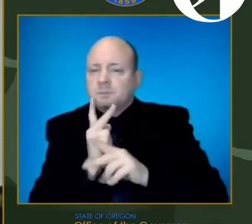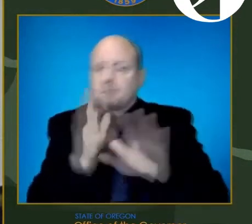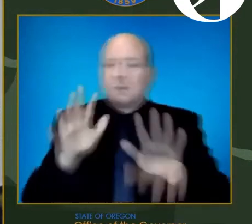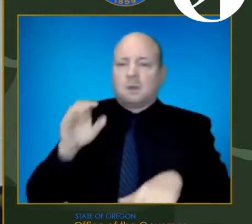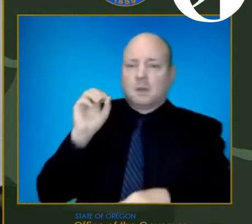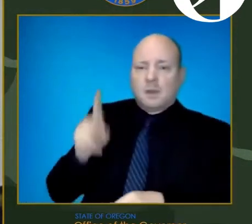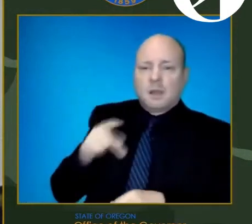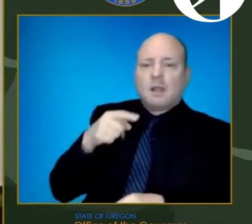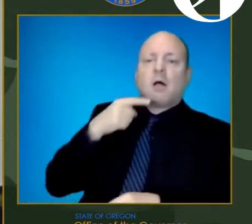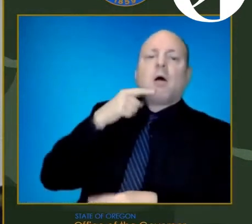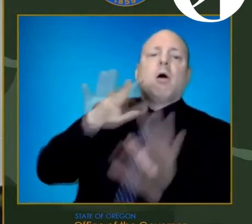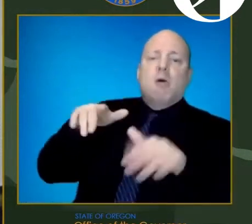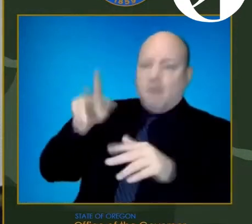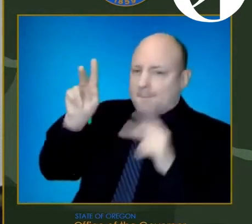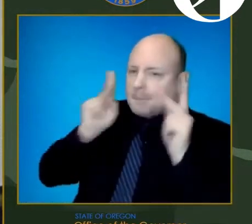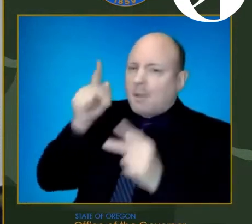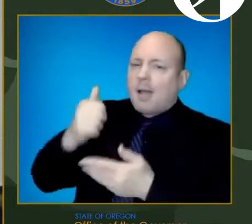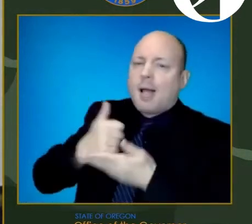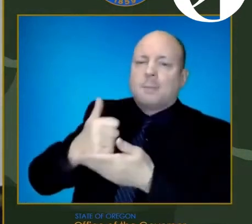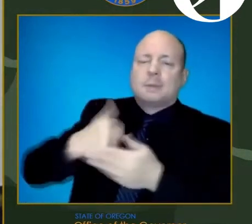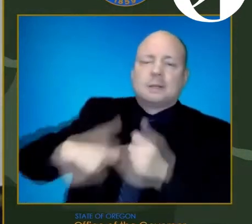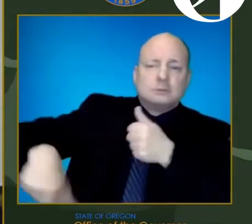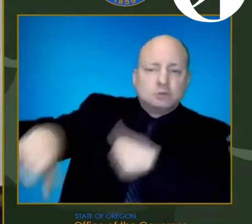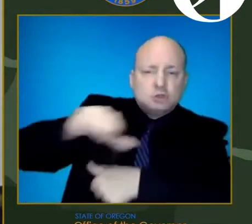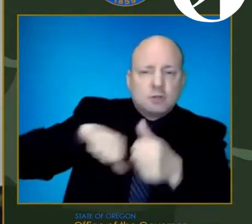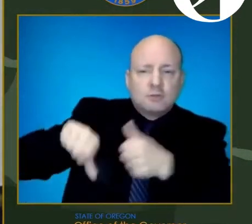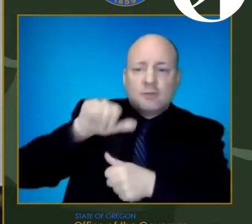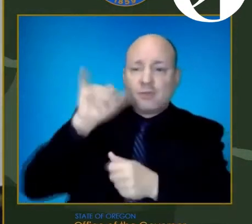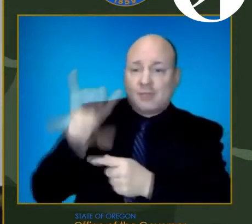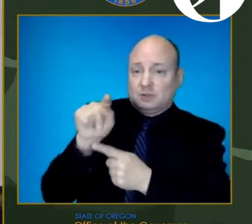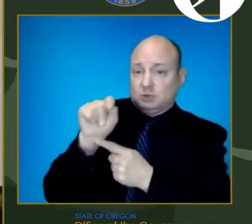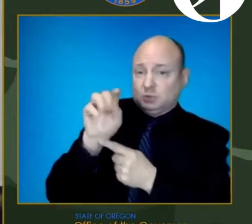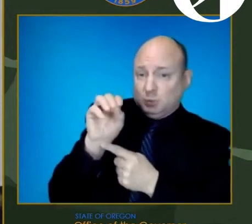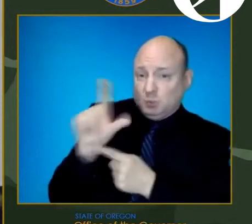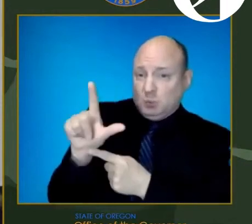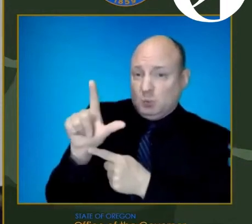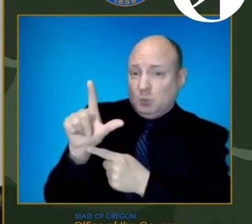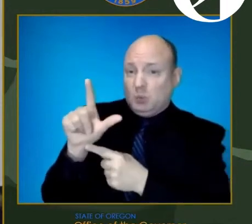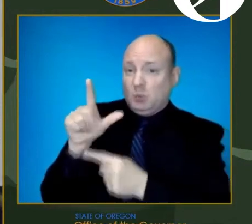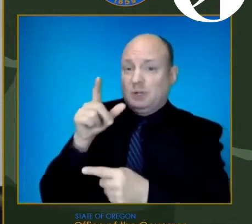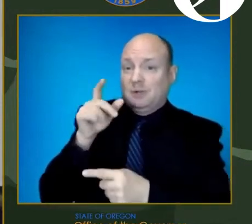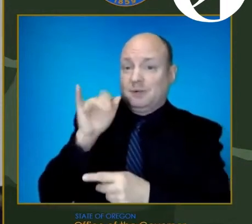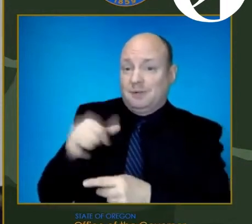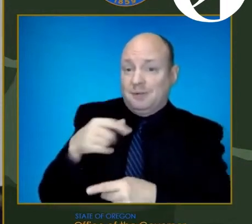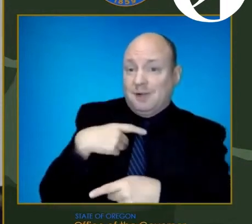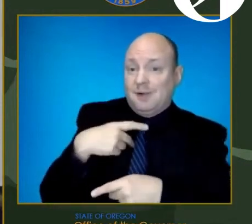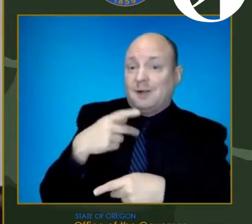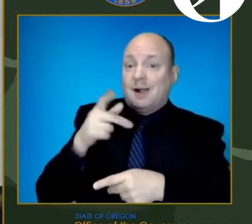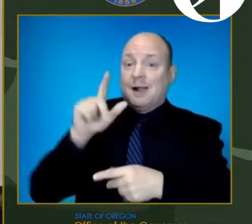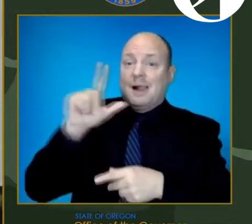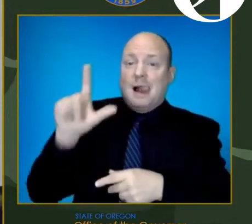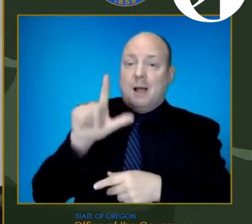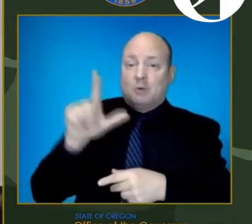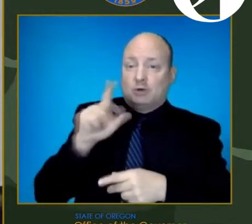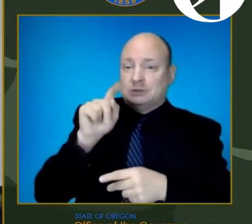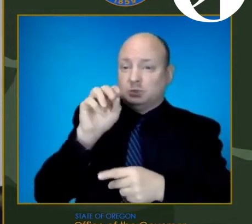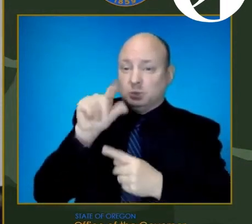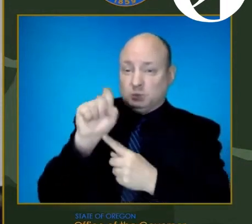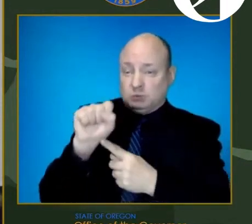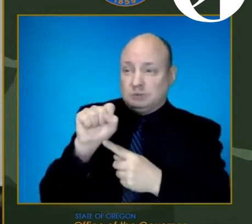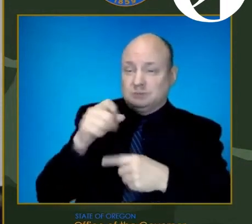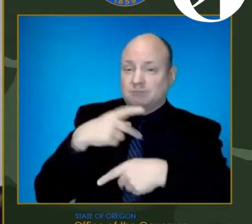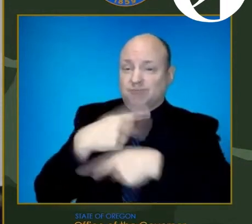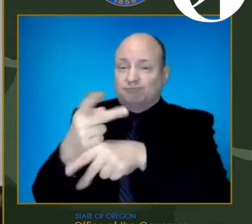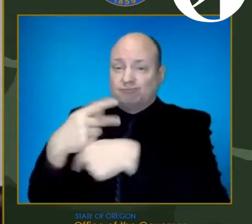and the Tool Lending Library is a great example of that. It's just built on the honor